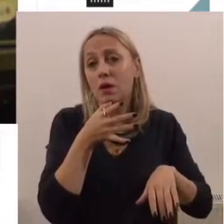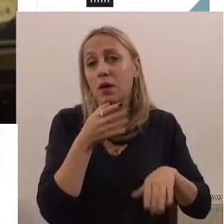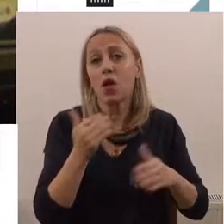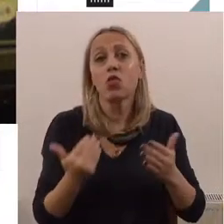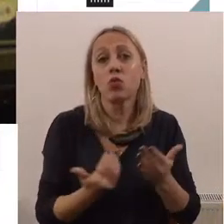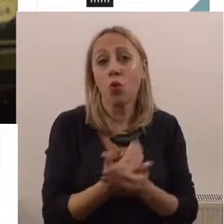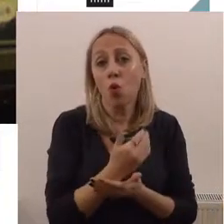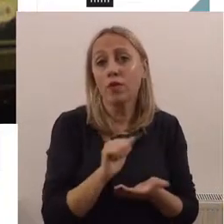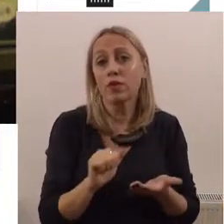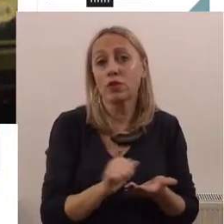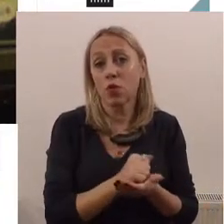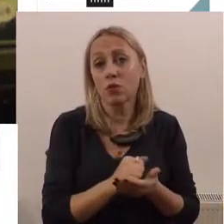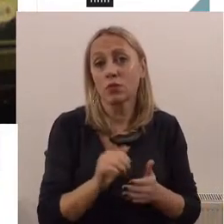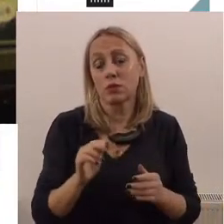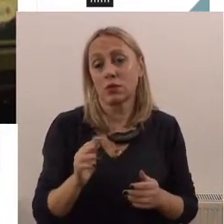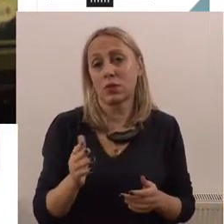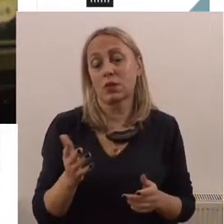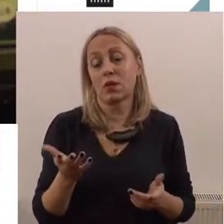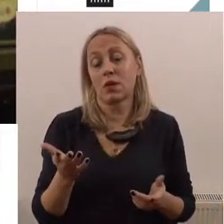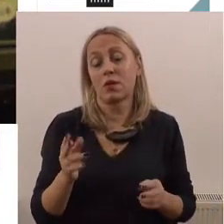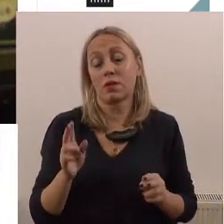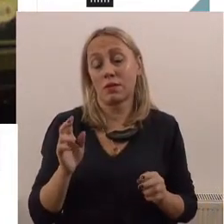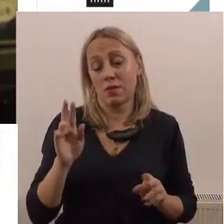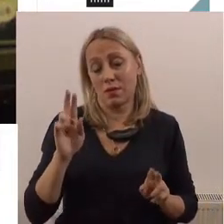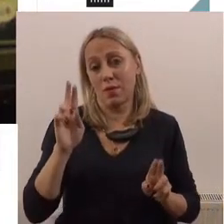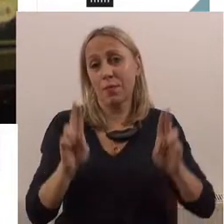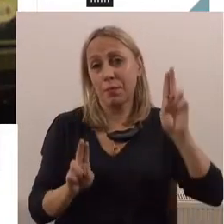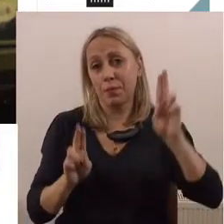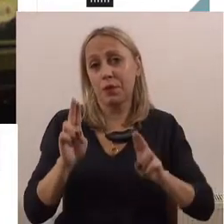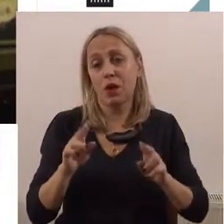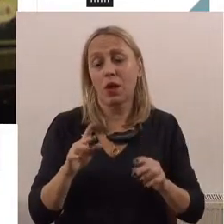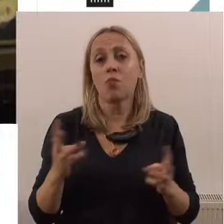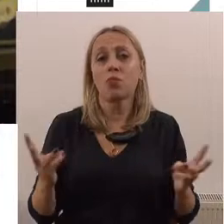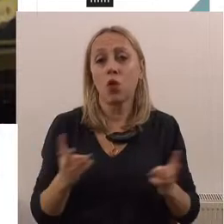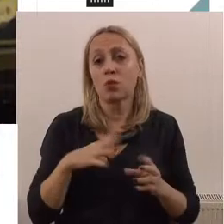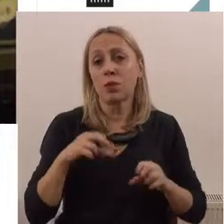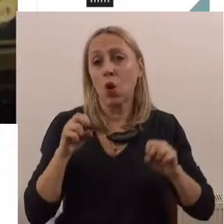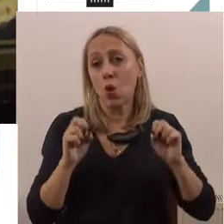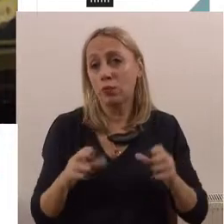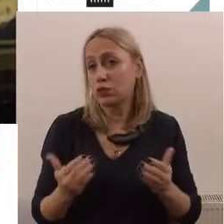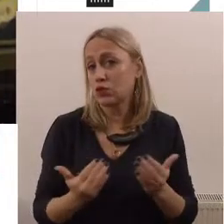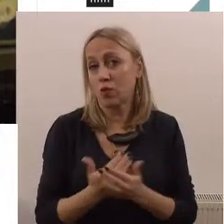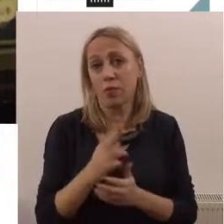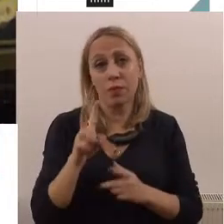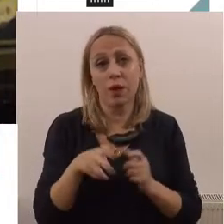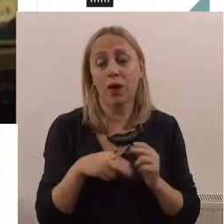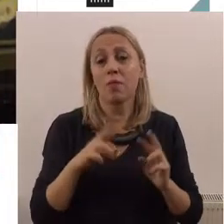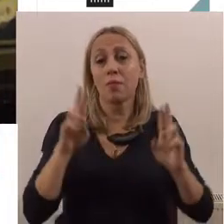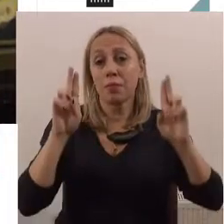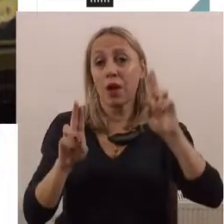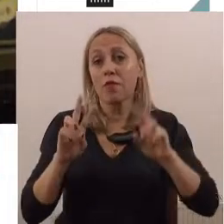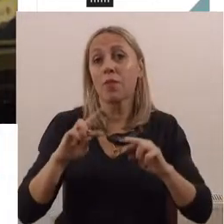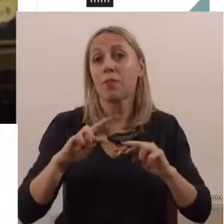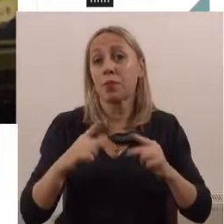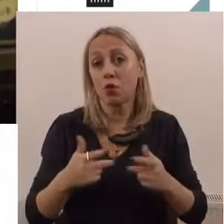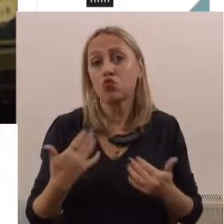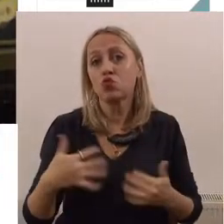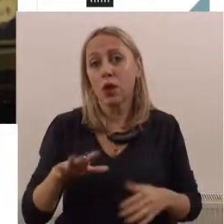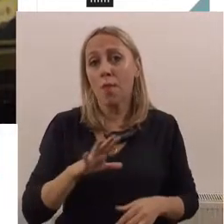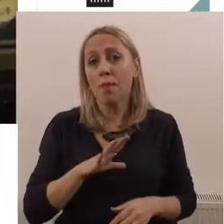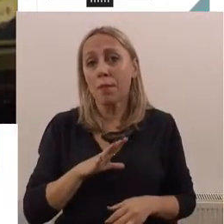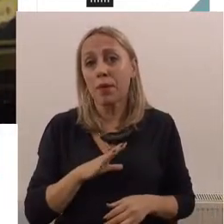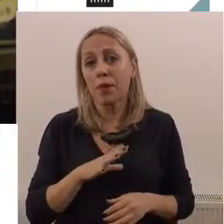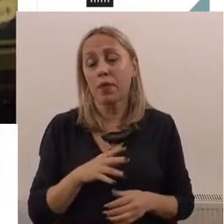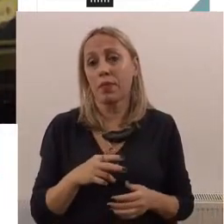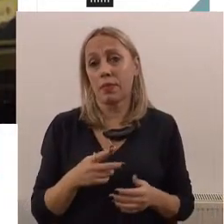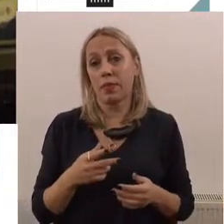being dealt with, a new document is issued on fire security.